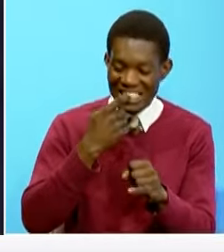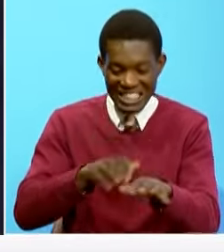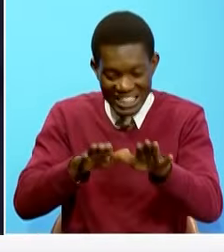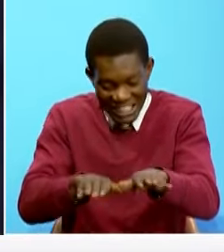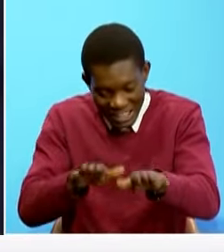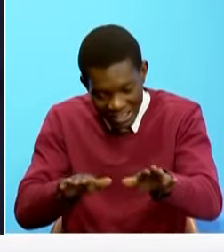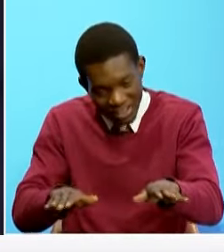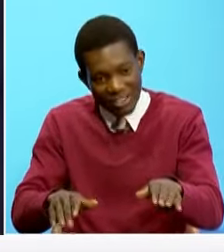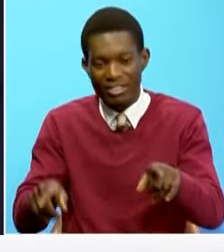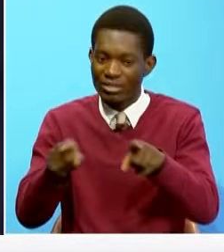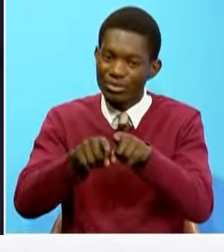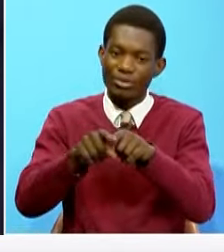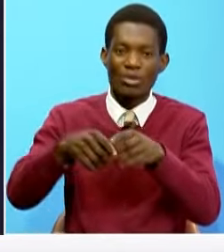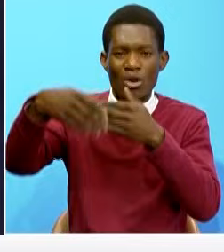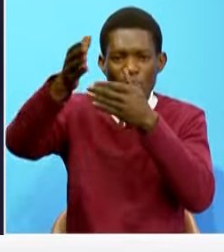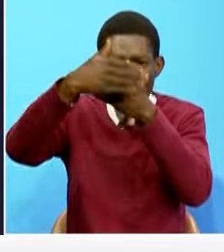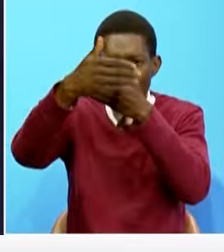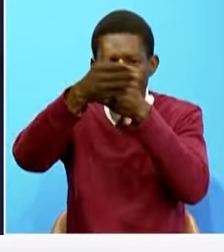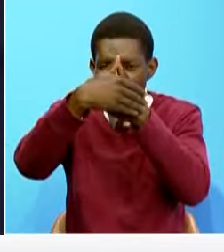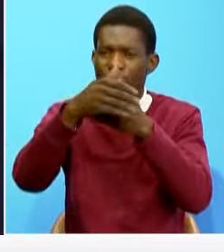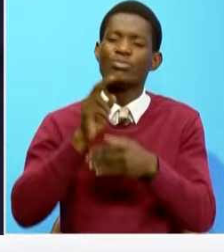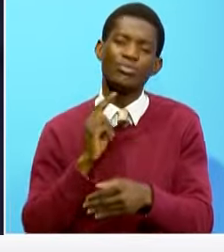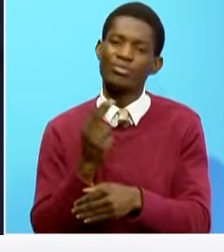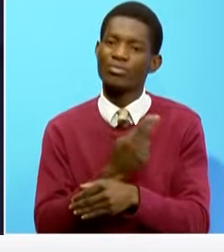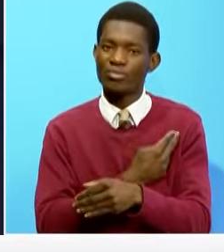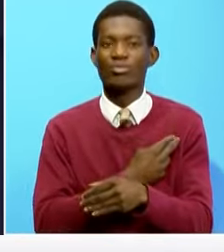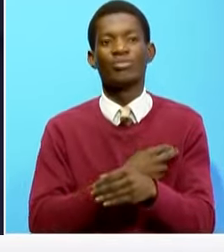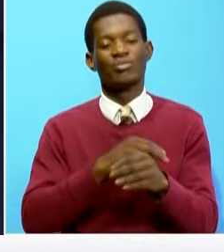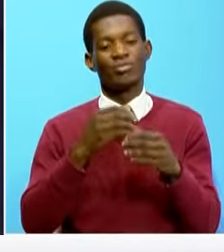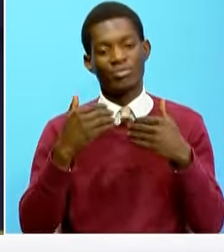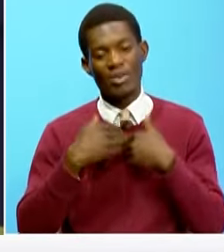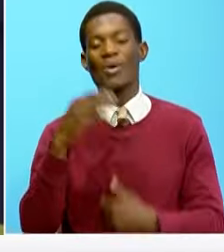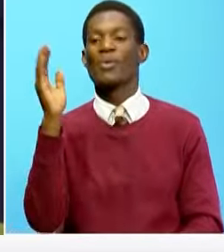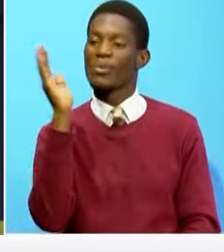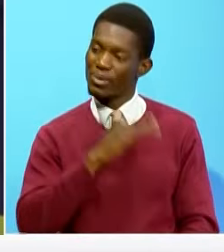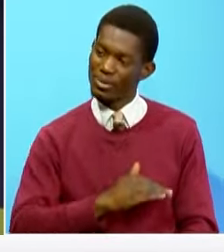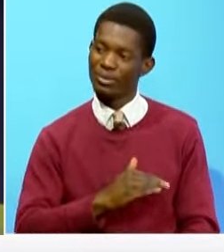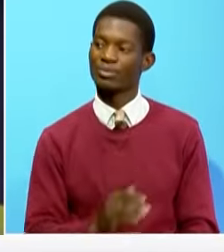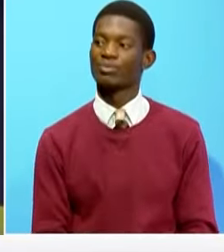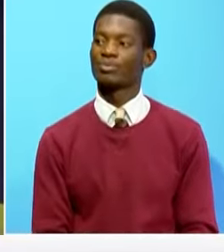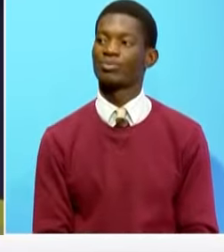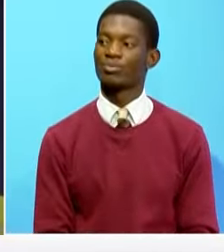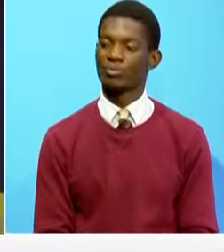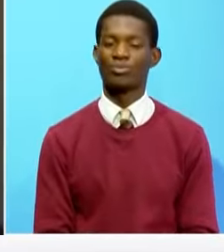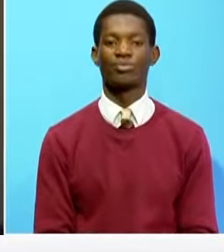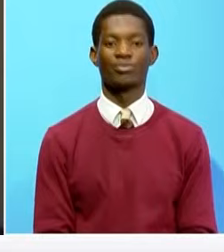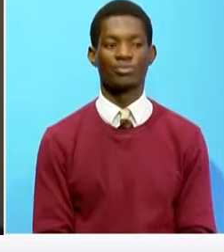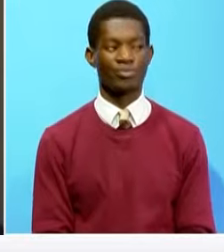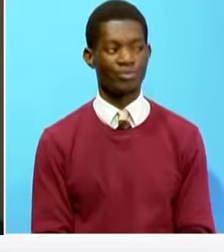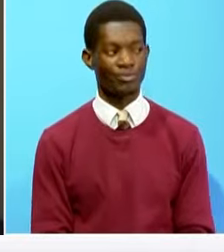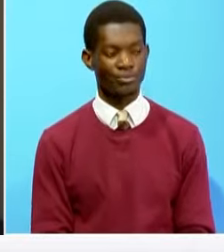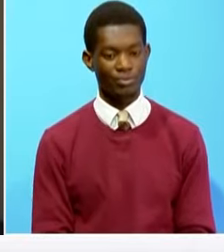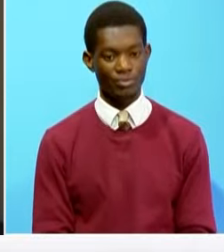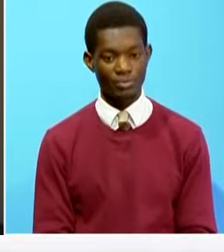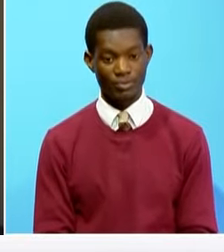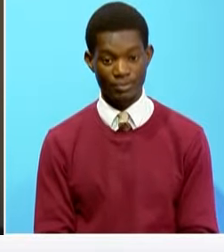are already being assembled somewhere. Okay. Inside doors are already here. Okay, sure. Perfect. As